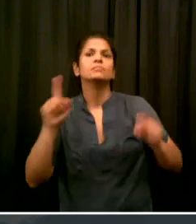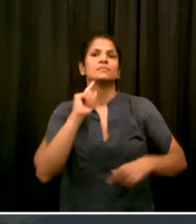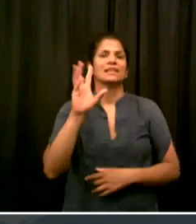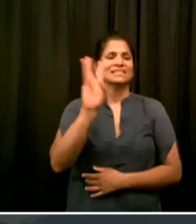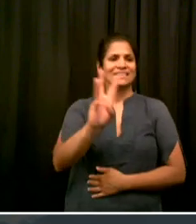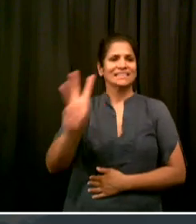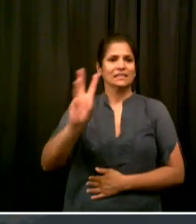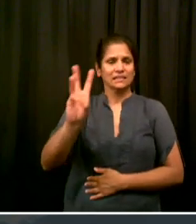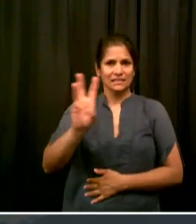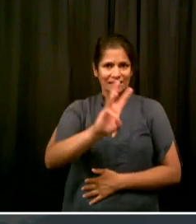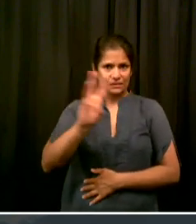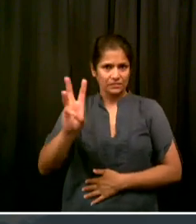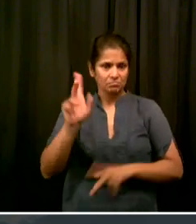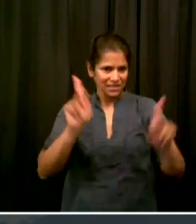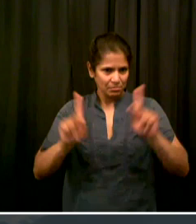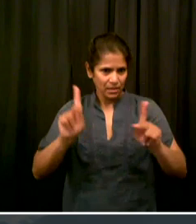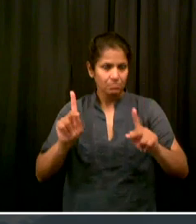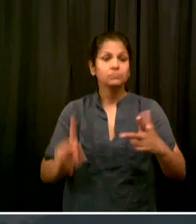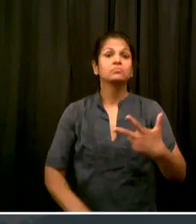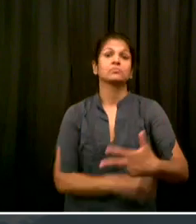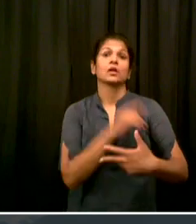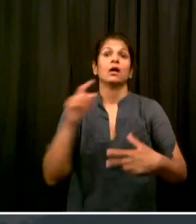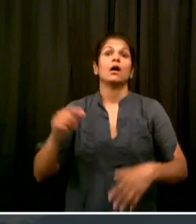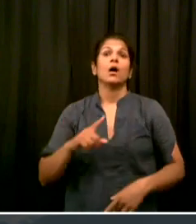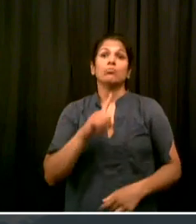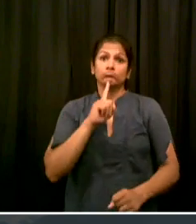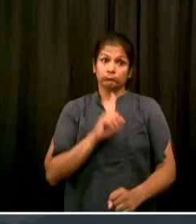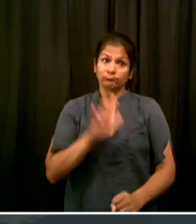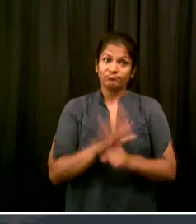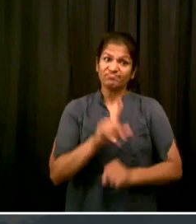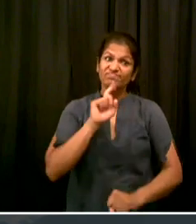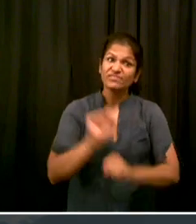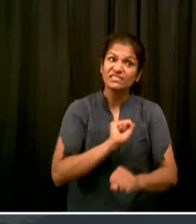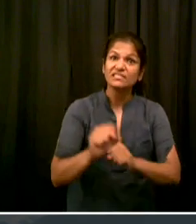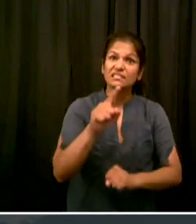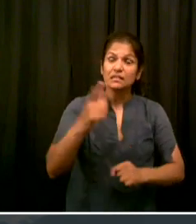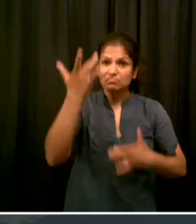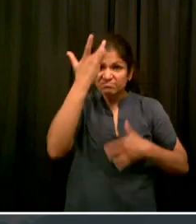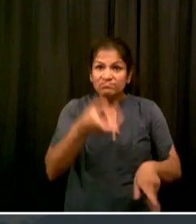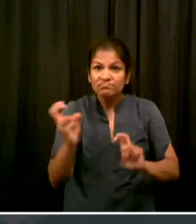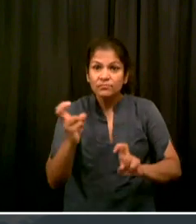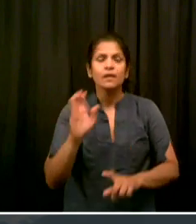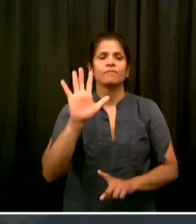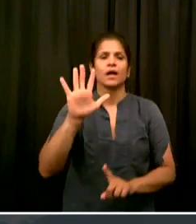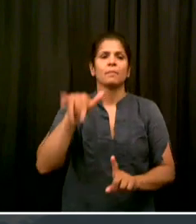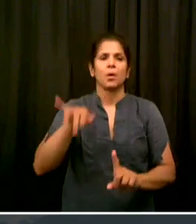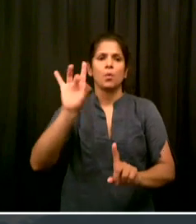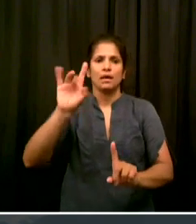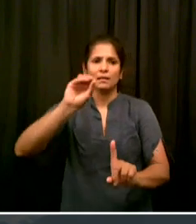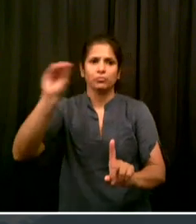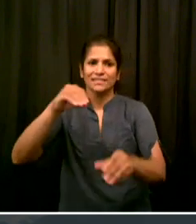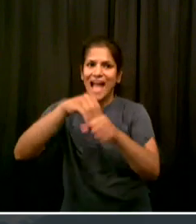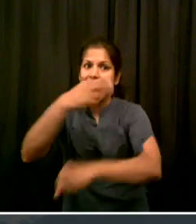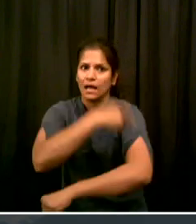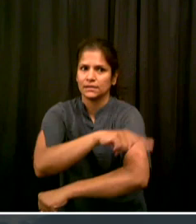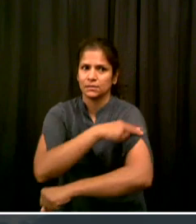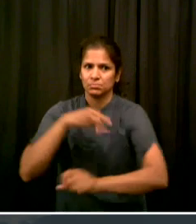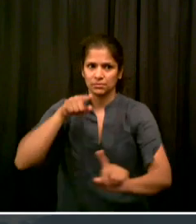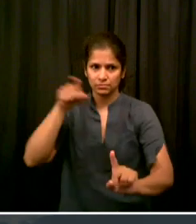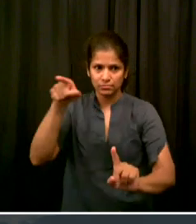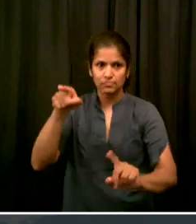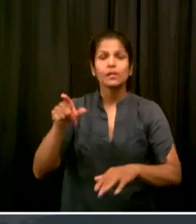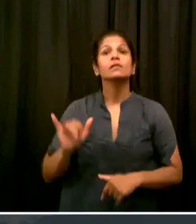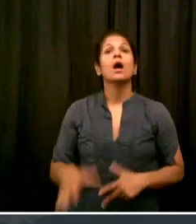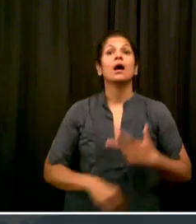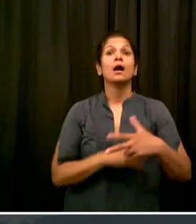confirmed positivity rate of just 5.8%. Number two, new reported cases, 7-day average.